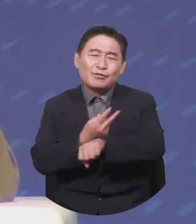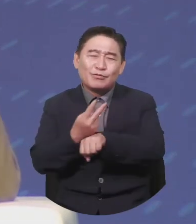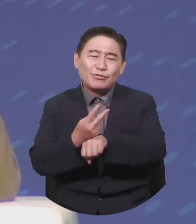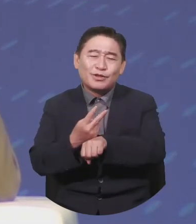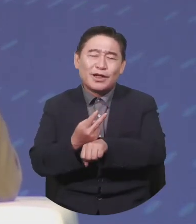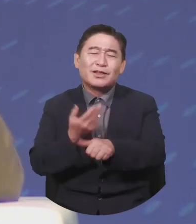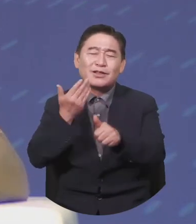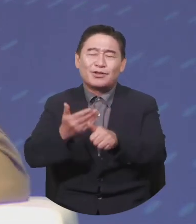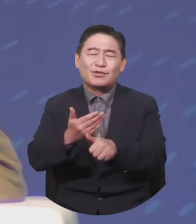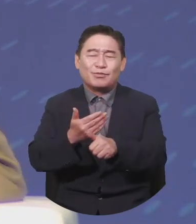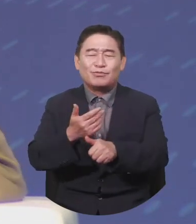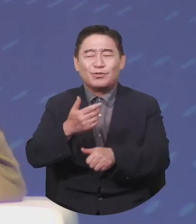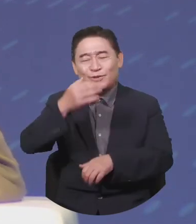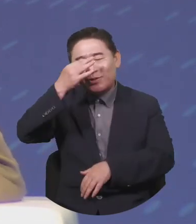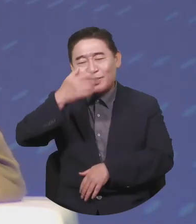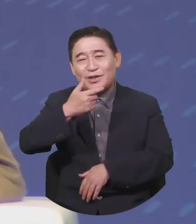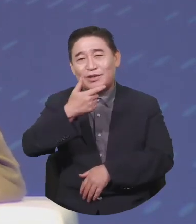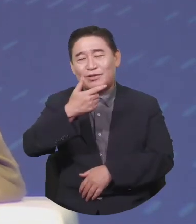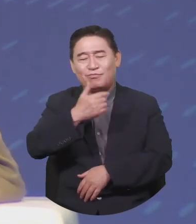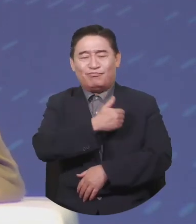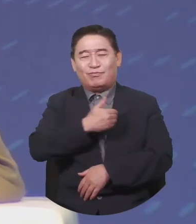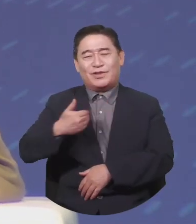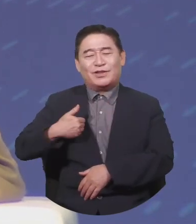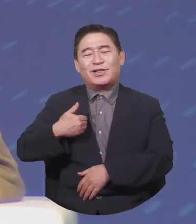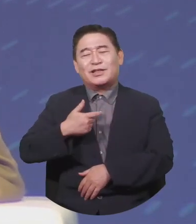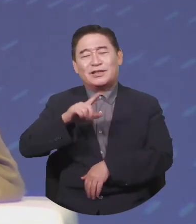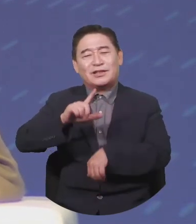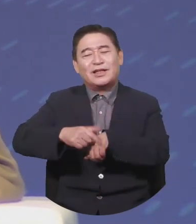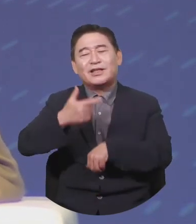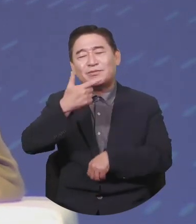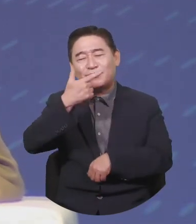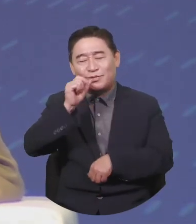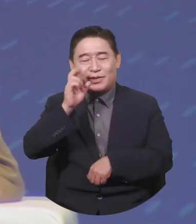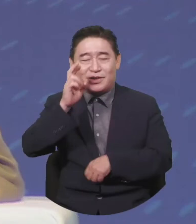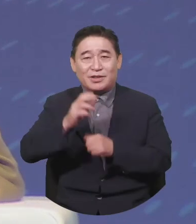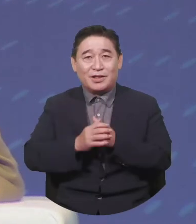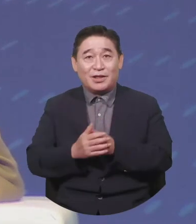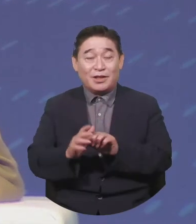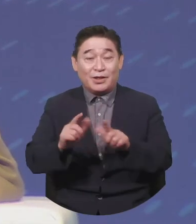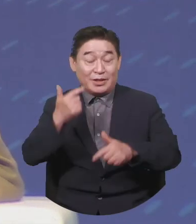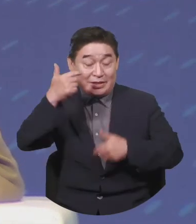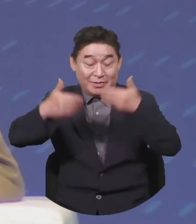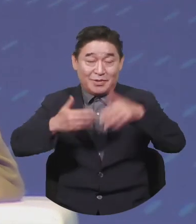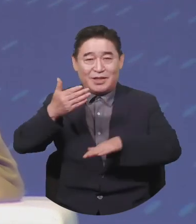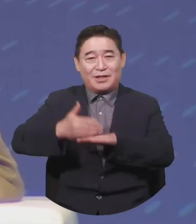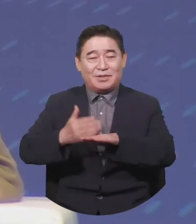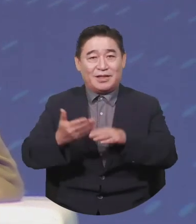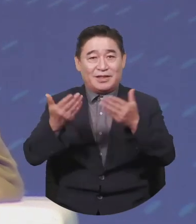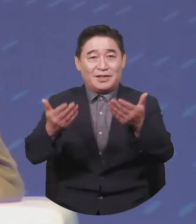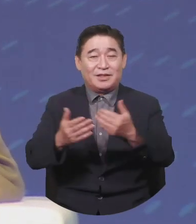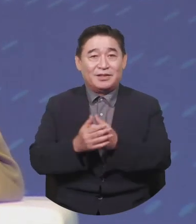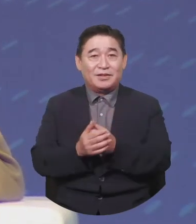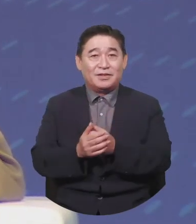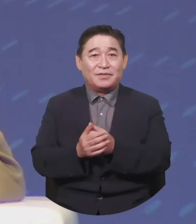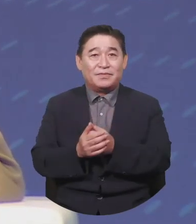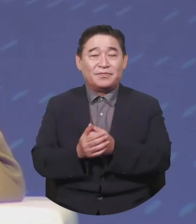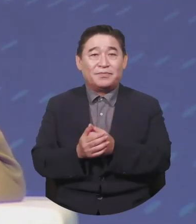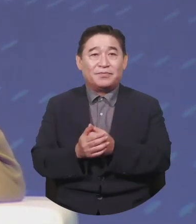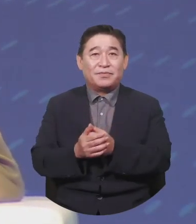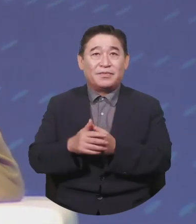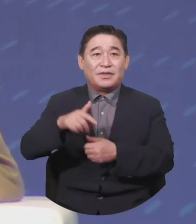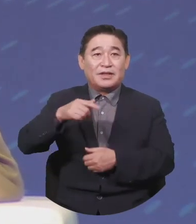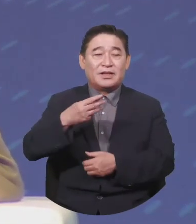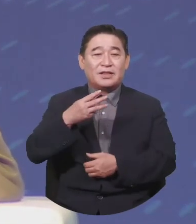anyway, so thank you for the heated discussion and the good question, good presentation, and also the grace you now in New York, so